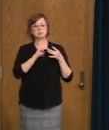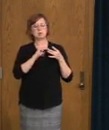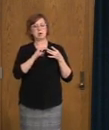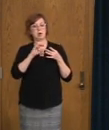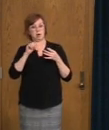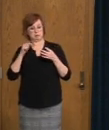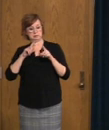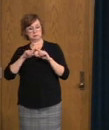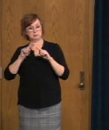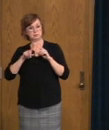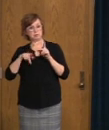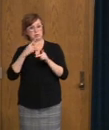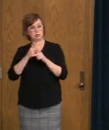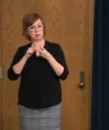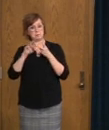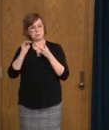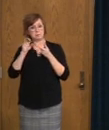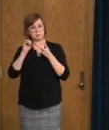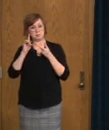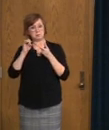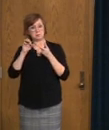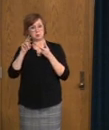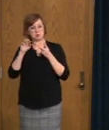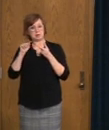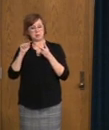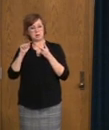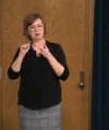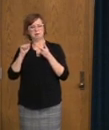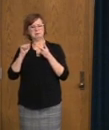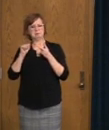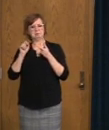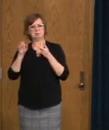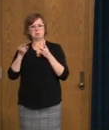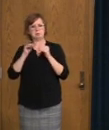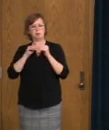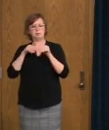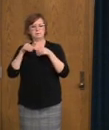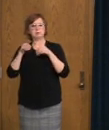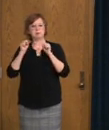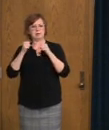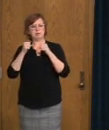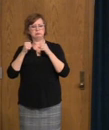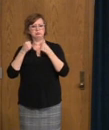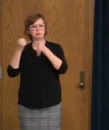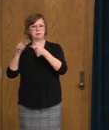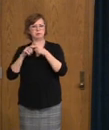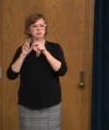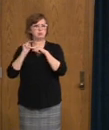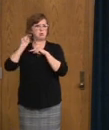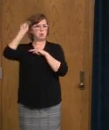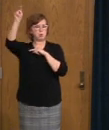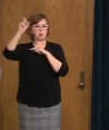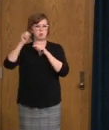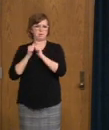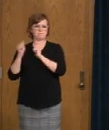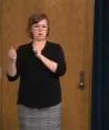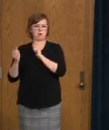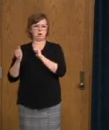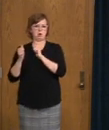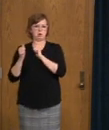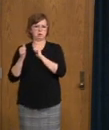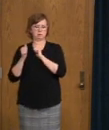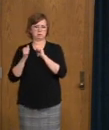Moderna, will be more mobile and reach those populations better than the